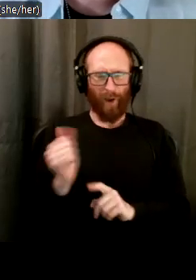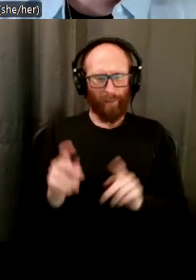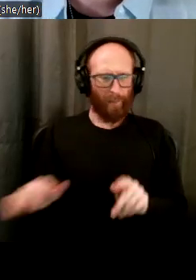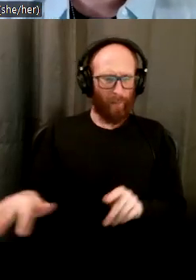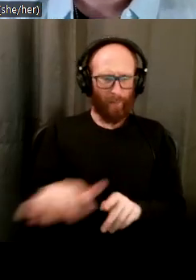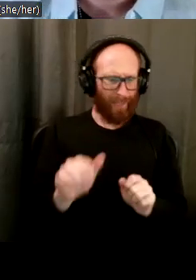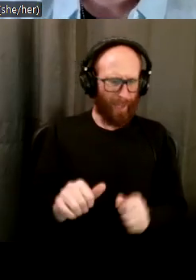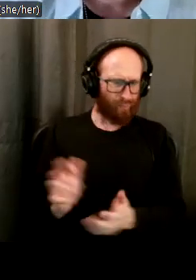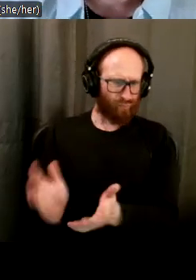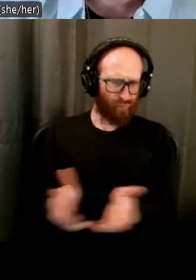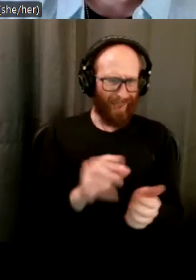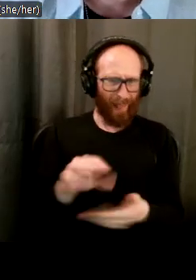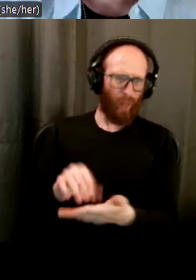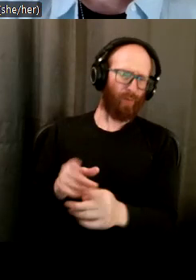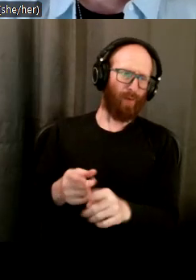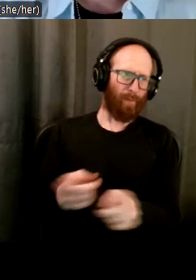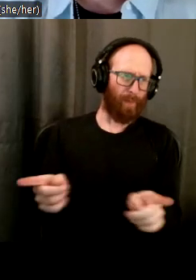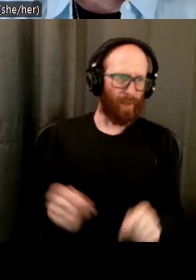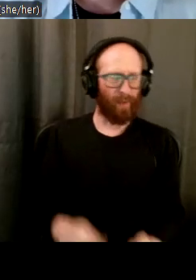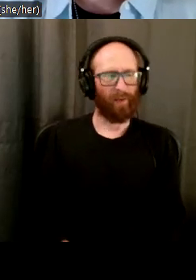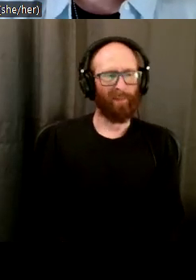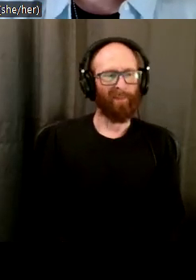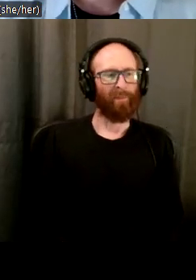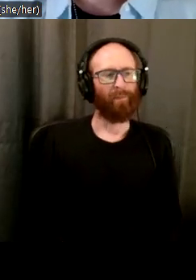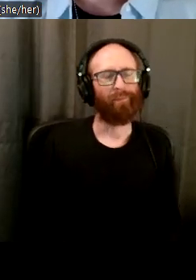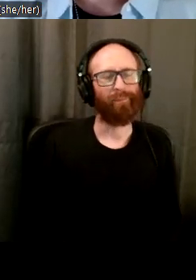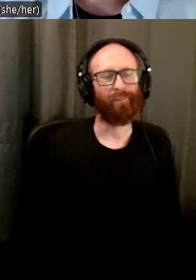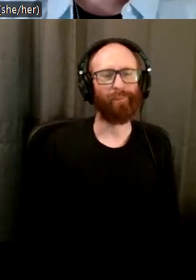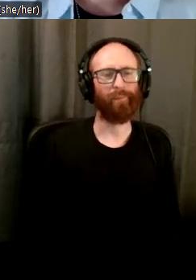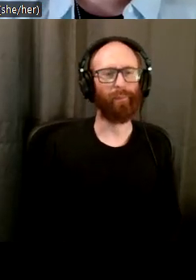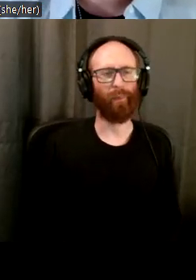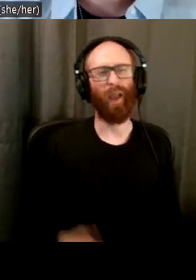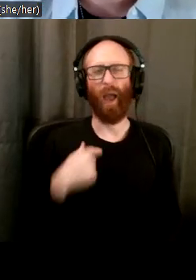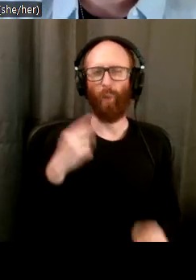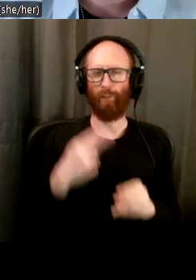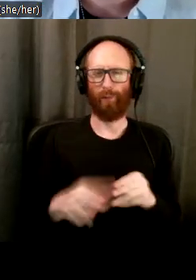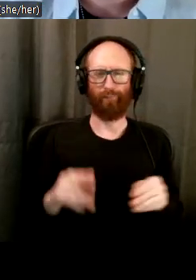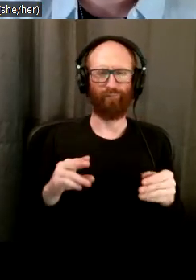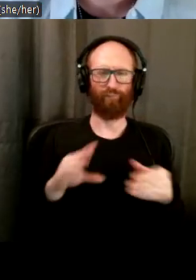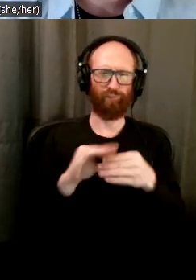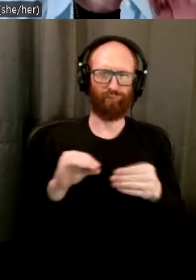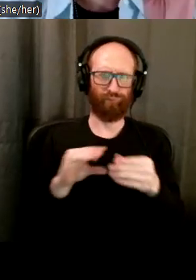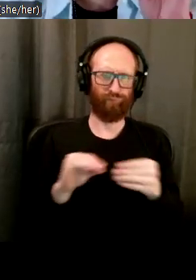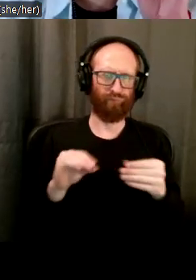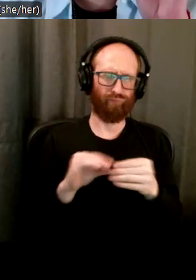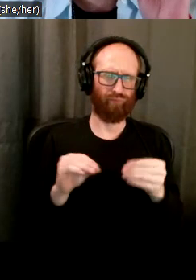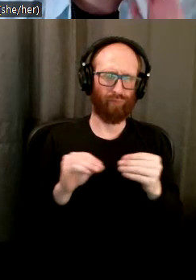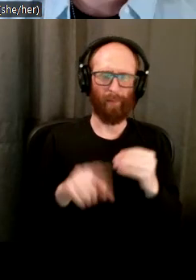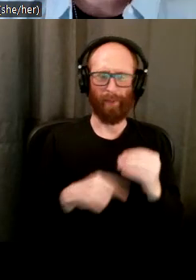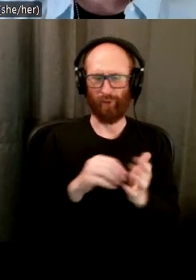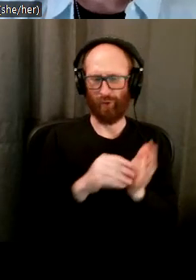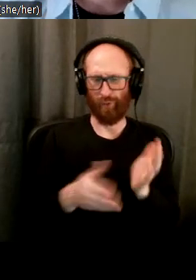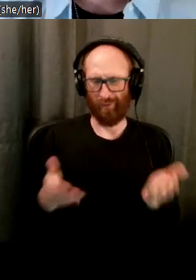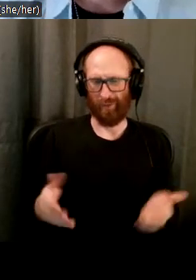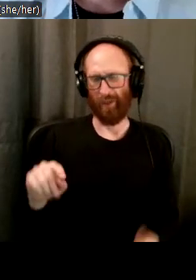learn from. So I'm going to briefly tell you a few of our stories from Tumwater Middle School about students who